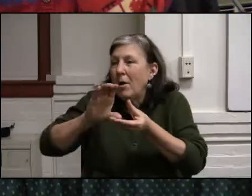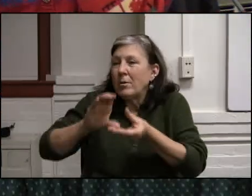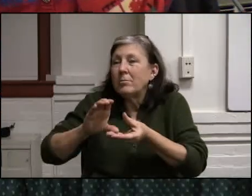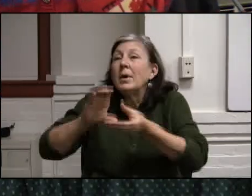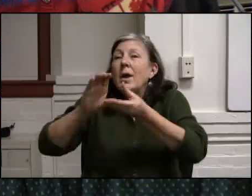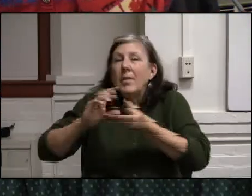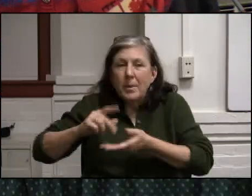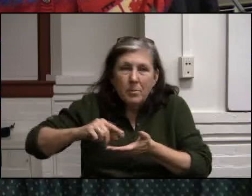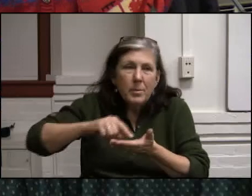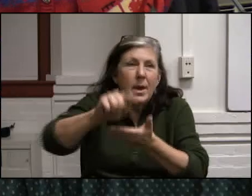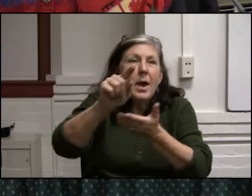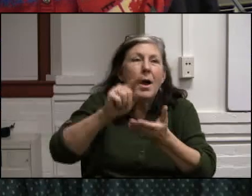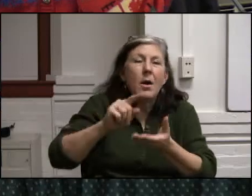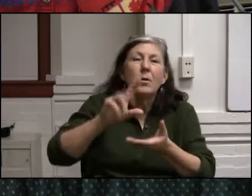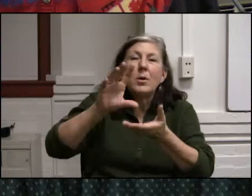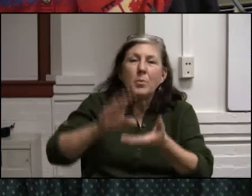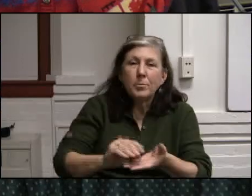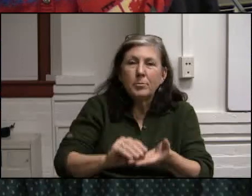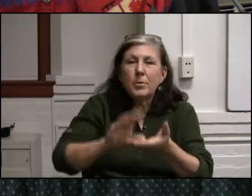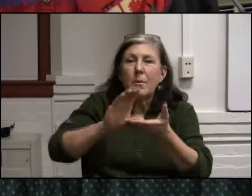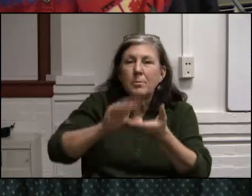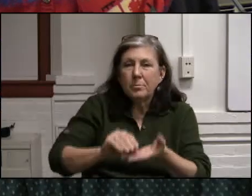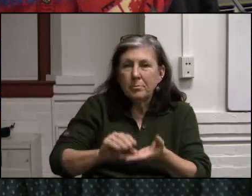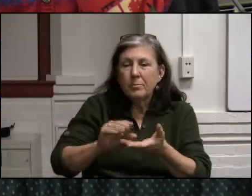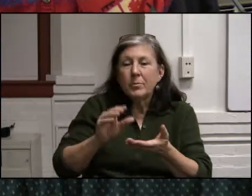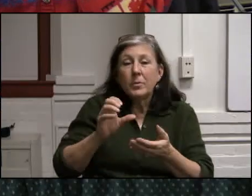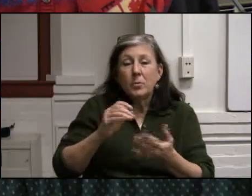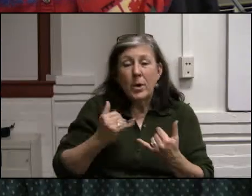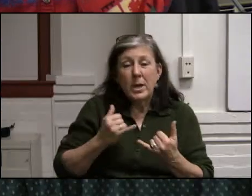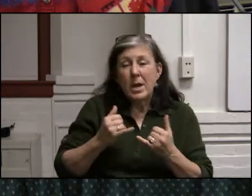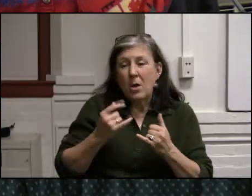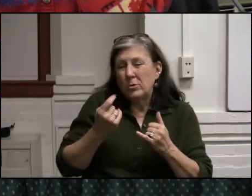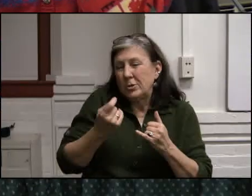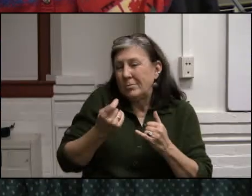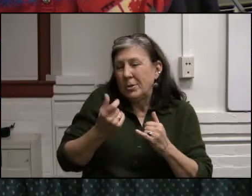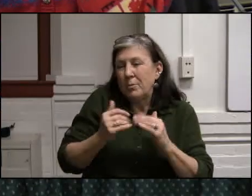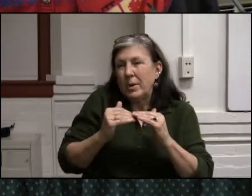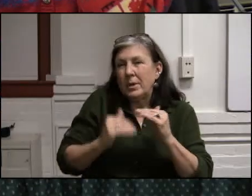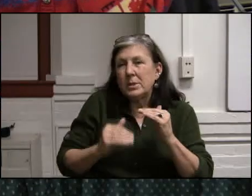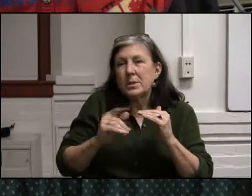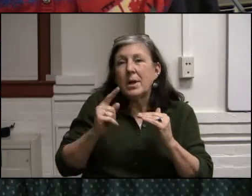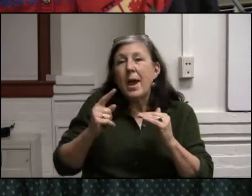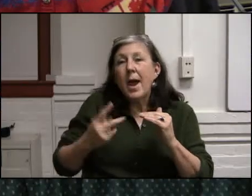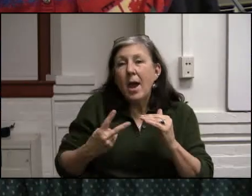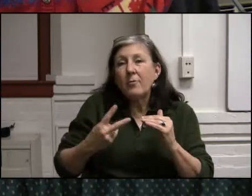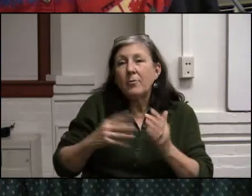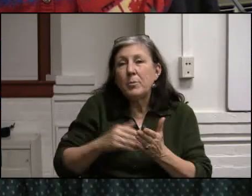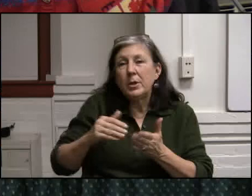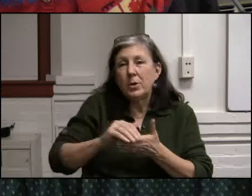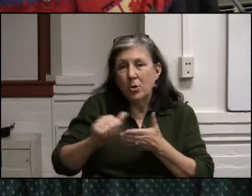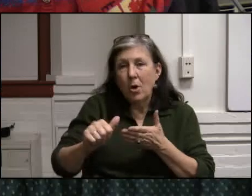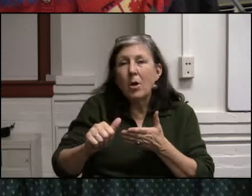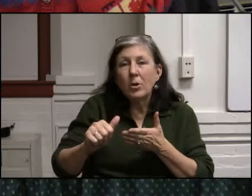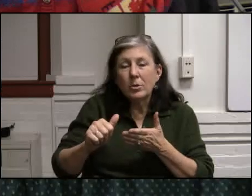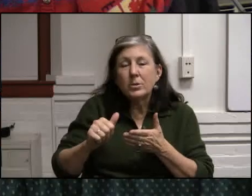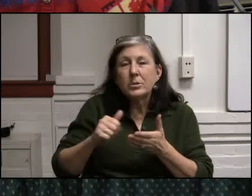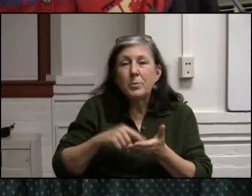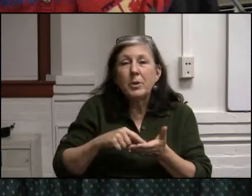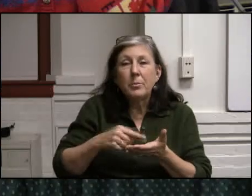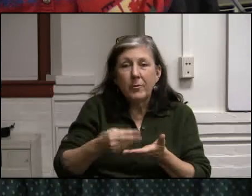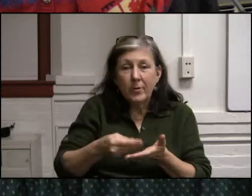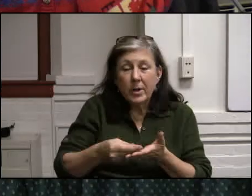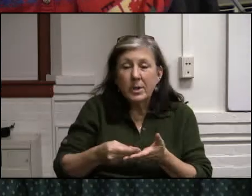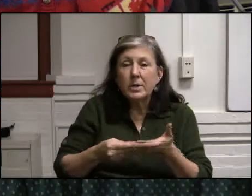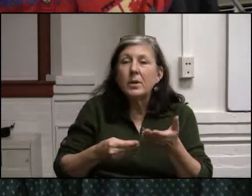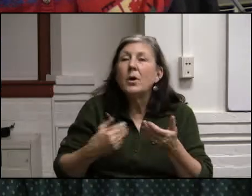disbursements from the fund. But we're right now just shy of $500,000 of available funding there. We currently have 40 active grants that the